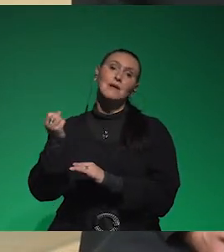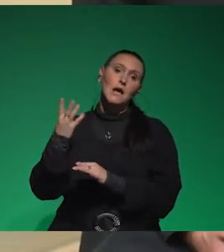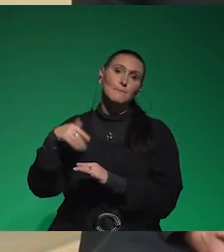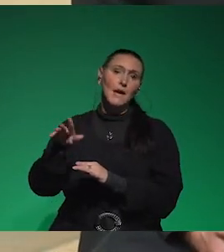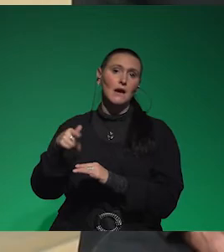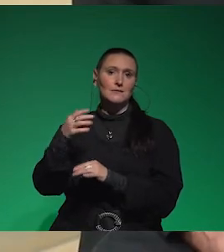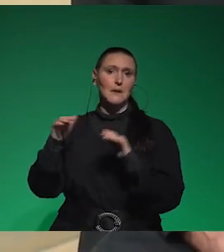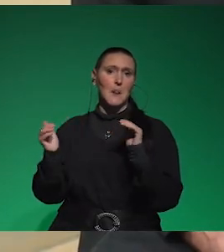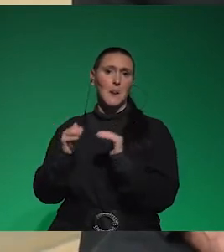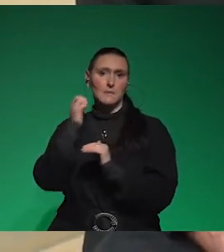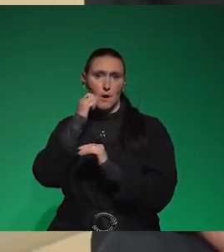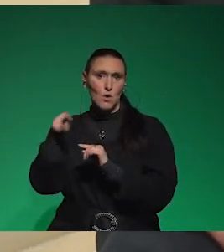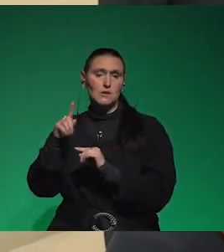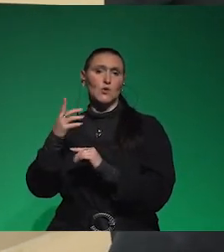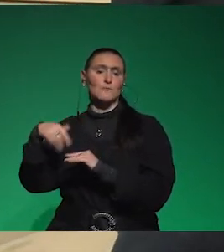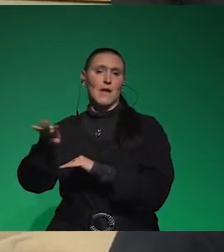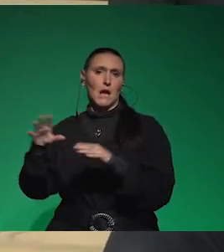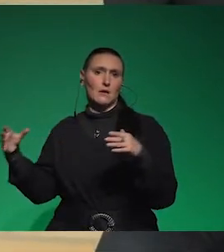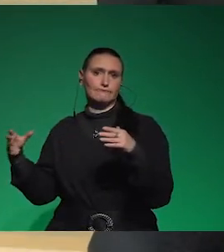managed.